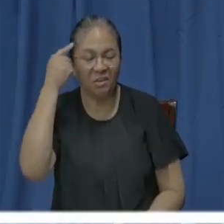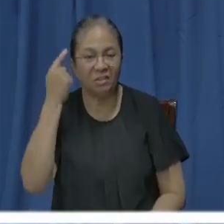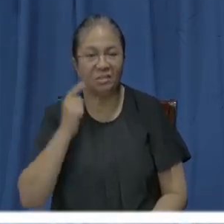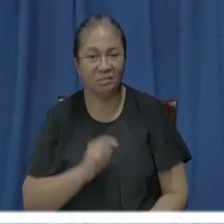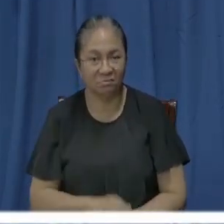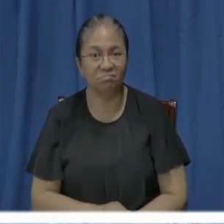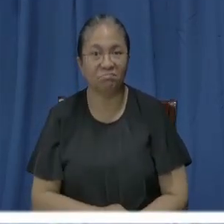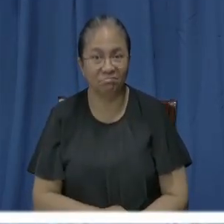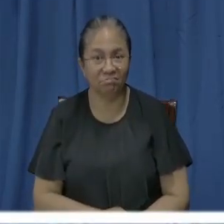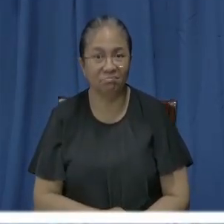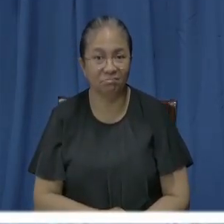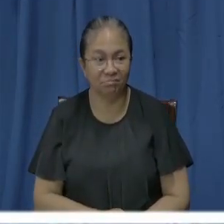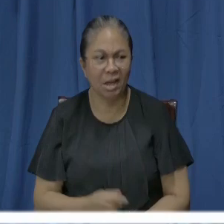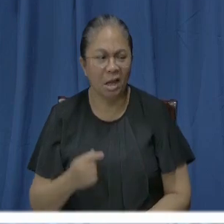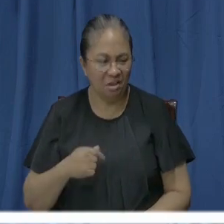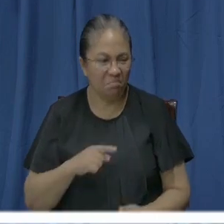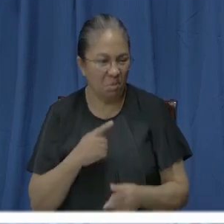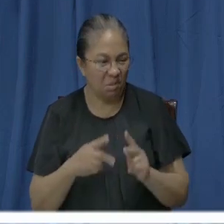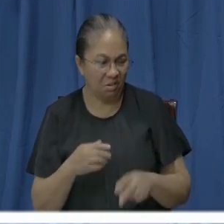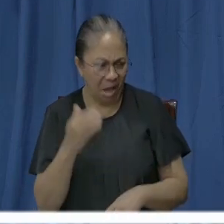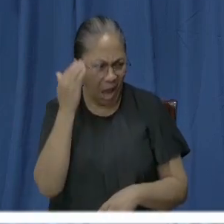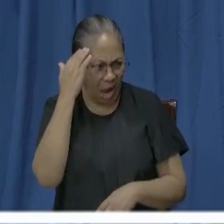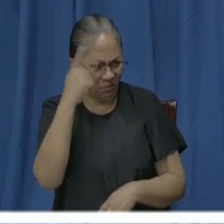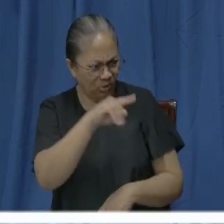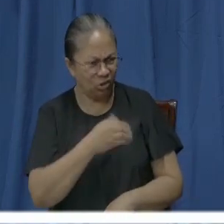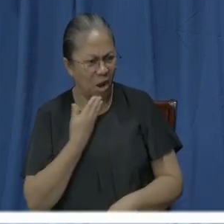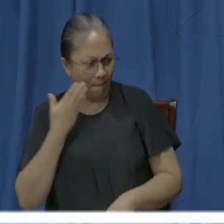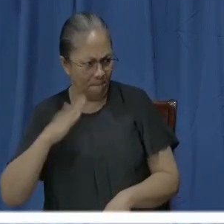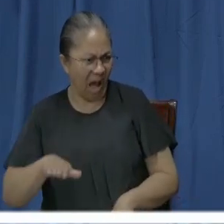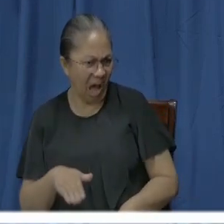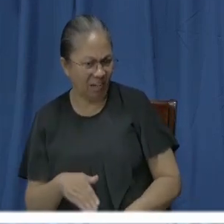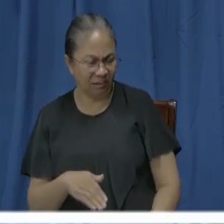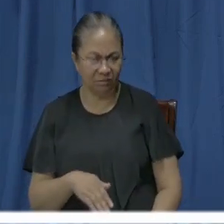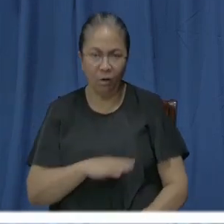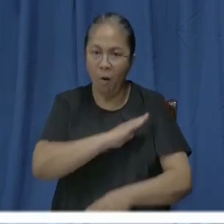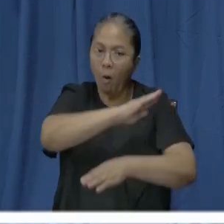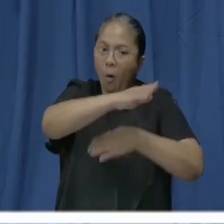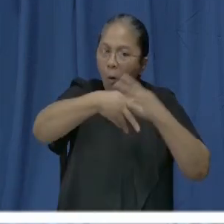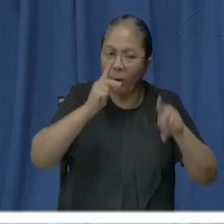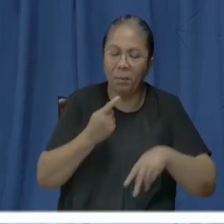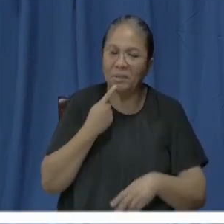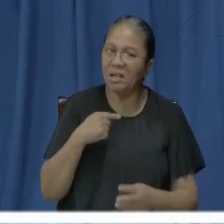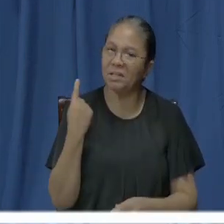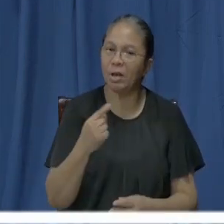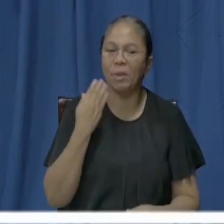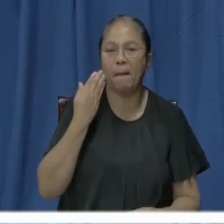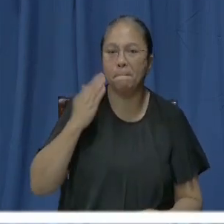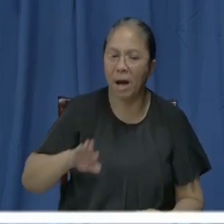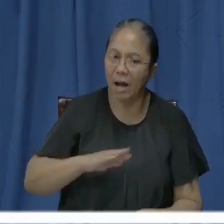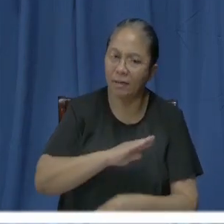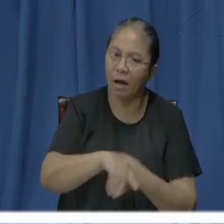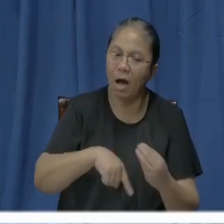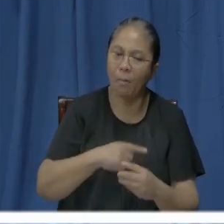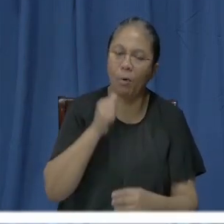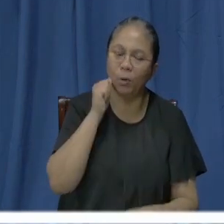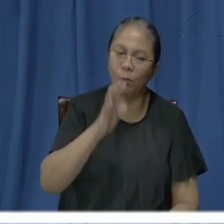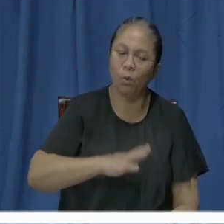I know that woman, she up to no good. Everybody would have a story to tell about the poor